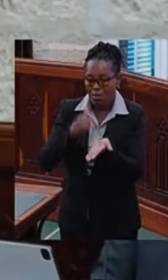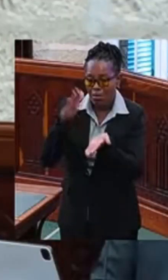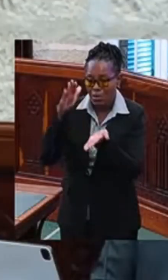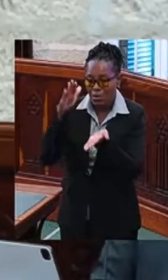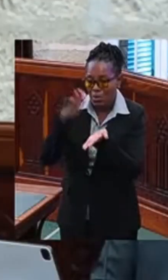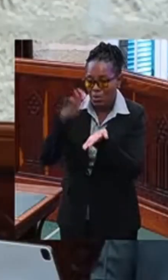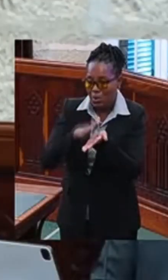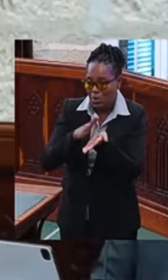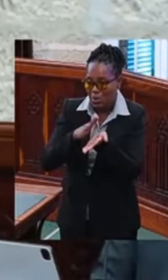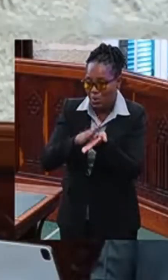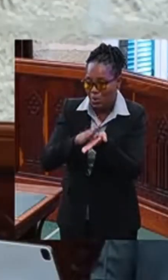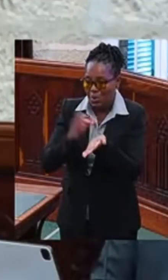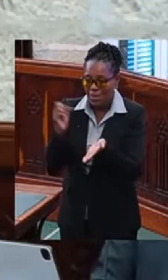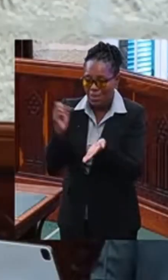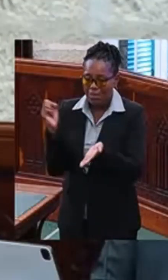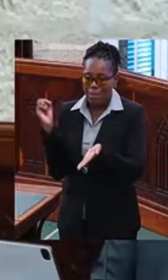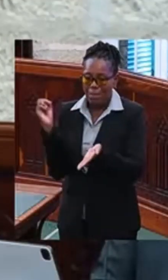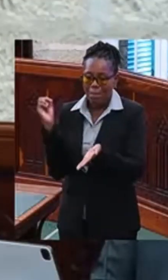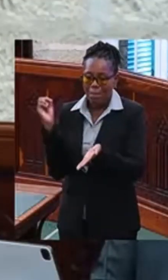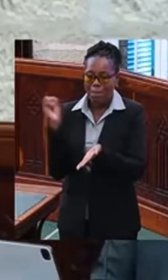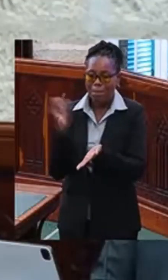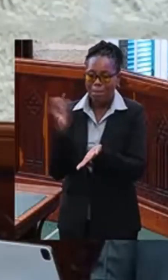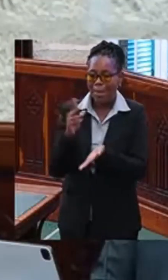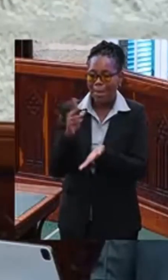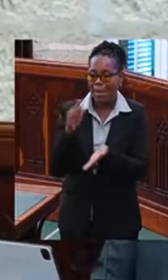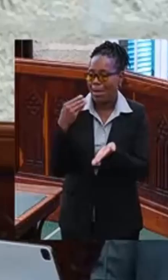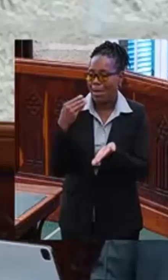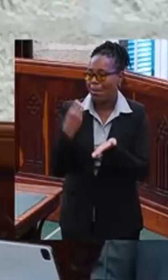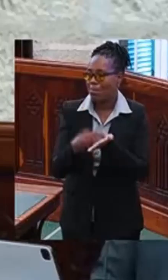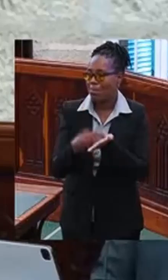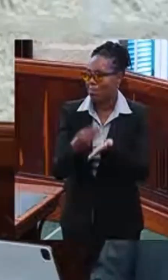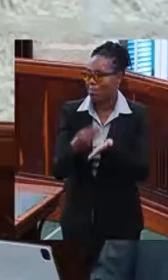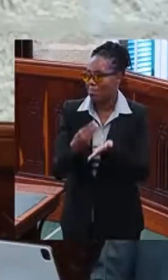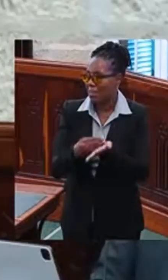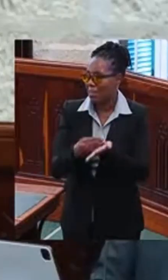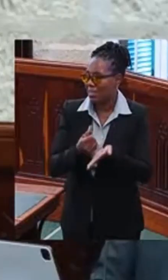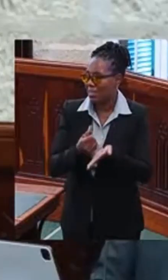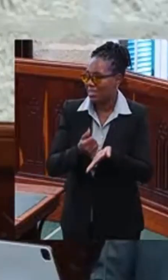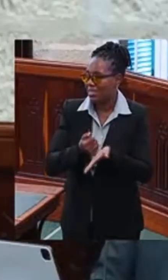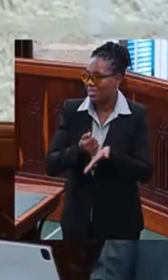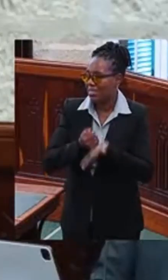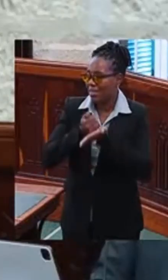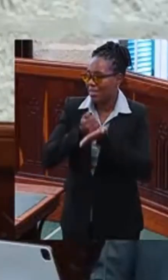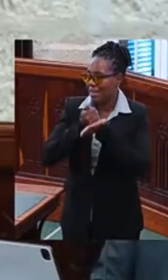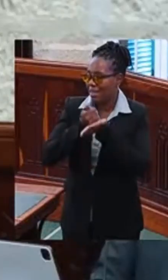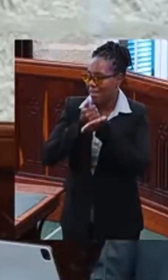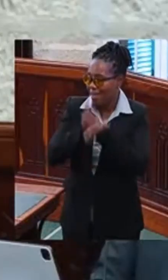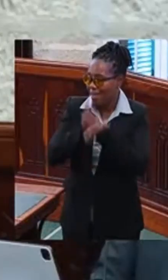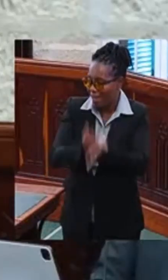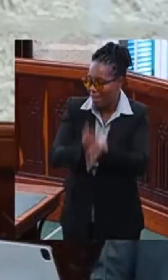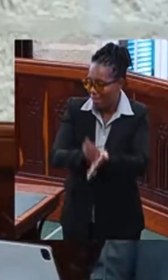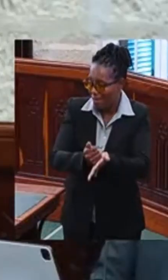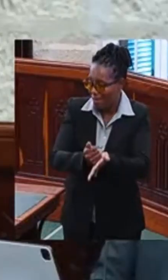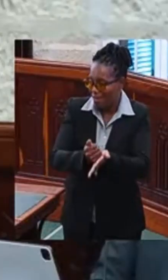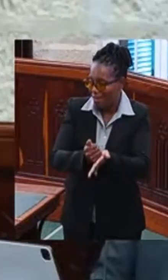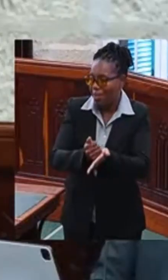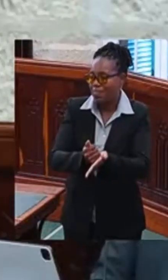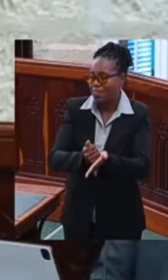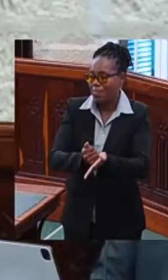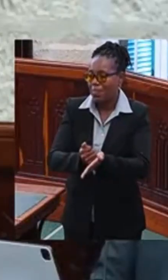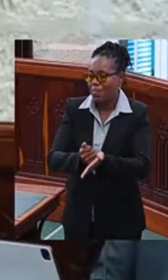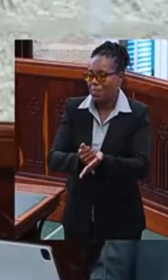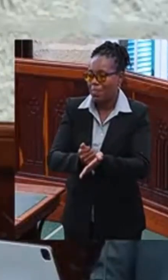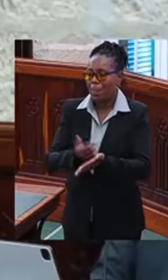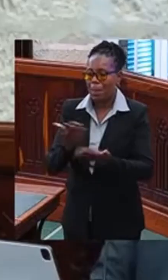a mini budget in the next 3 to 6 months. We hope this review of the 2026 Barbados budget